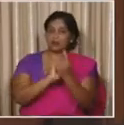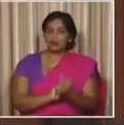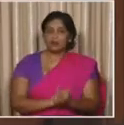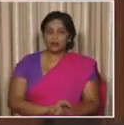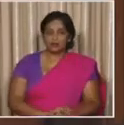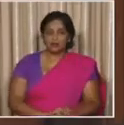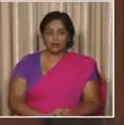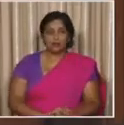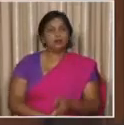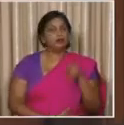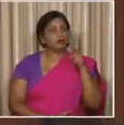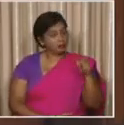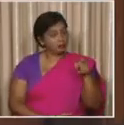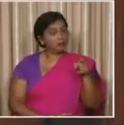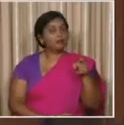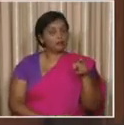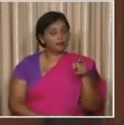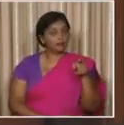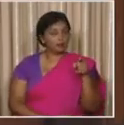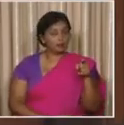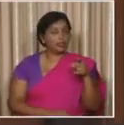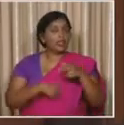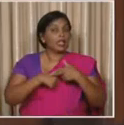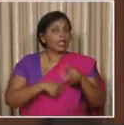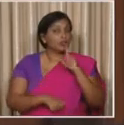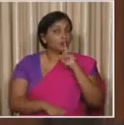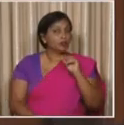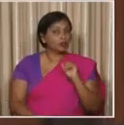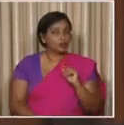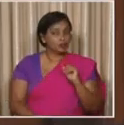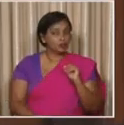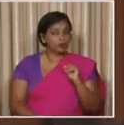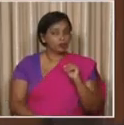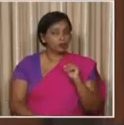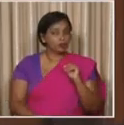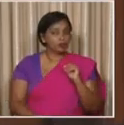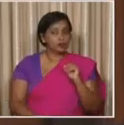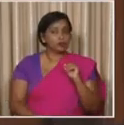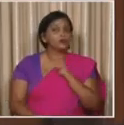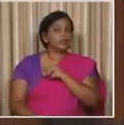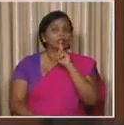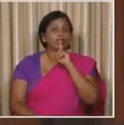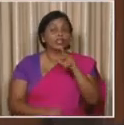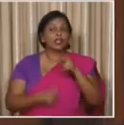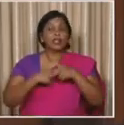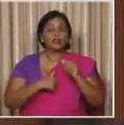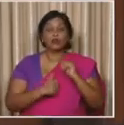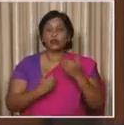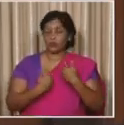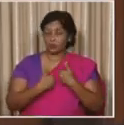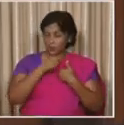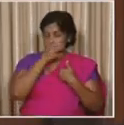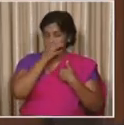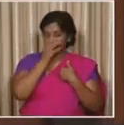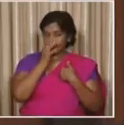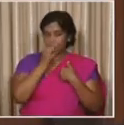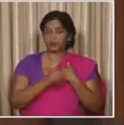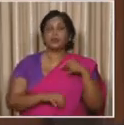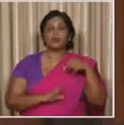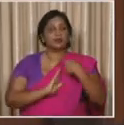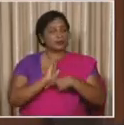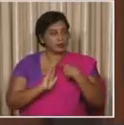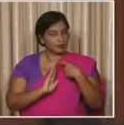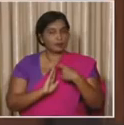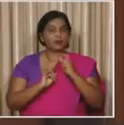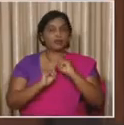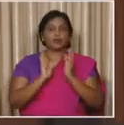the reason that he gave for the threat, he said that he will assault me near the lift, and the reason he gave was that I walked into the Prime Minister's office of this country, and he said,